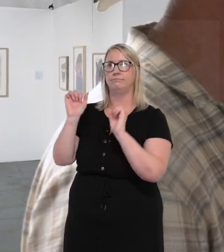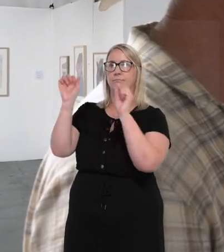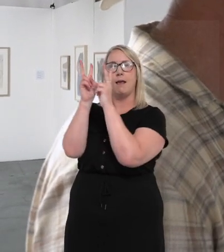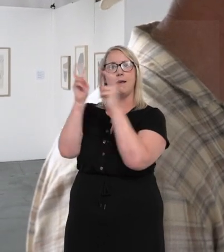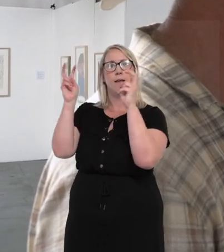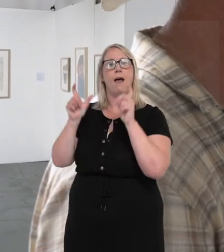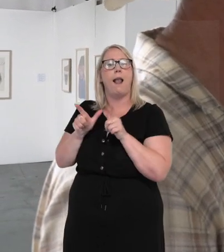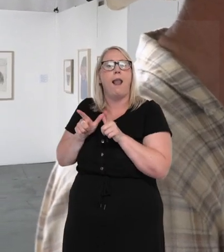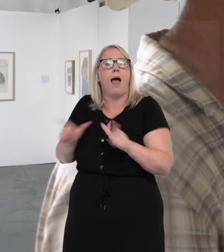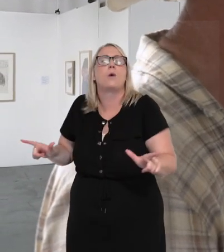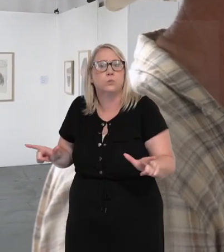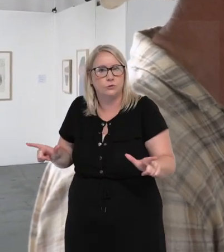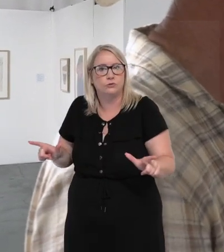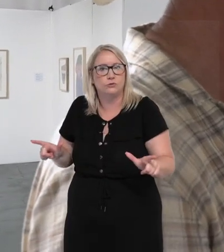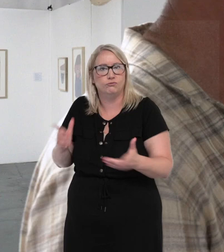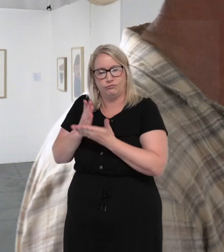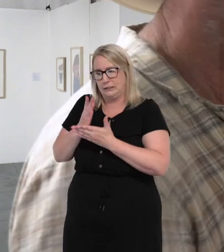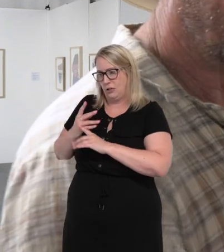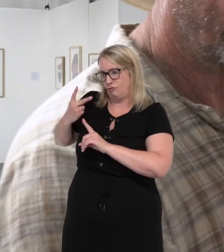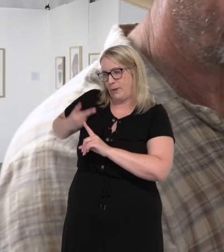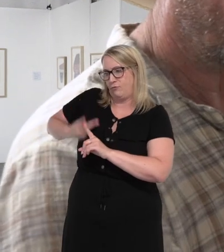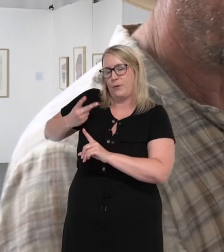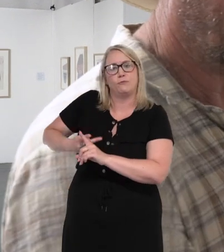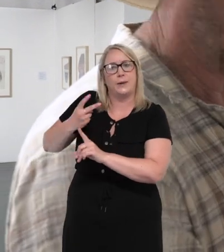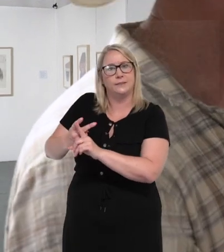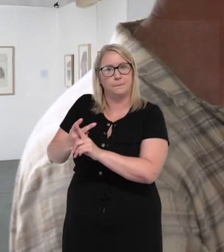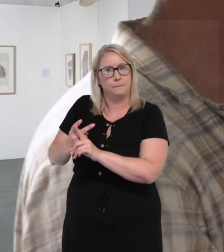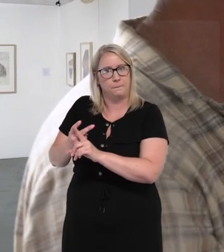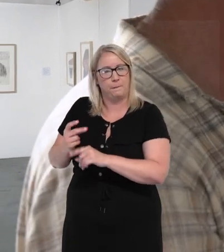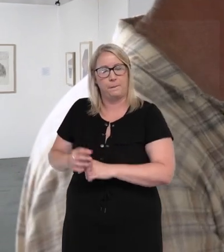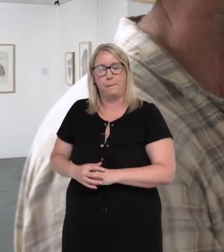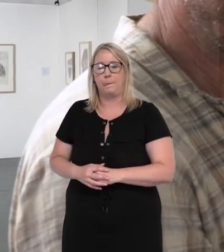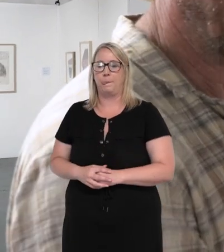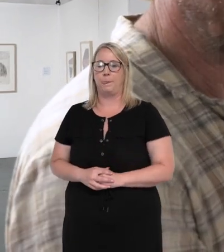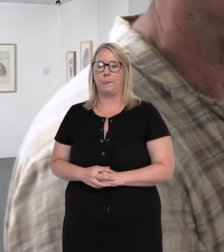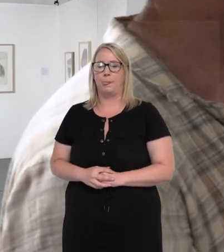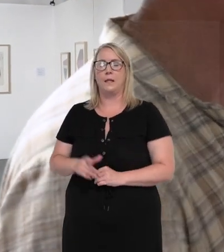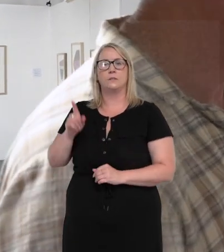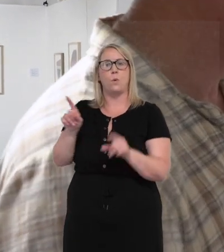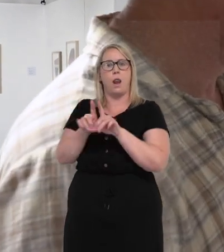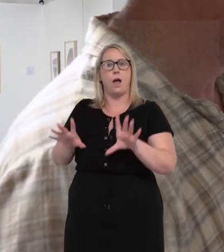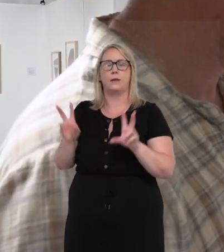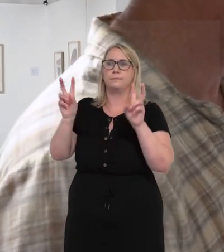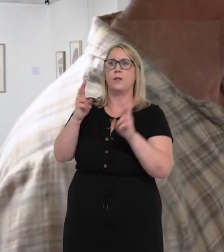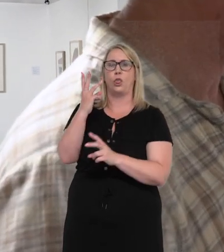And he's creating these two 3D sculptures